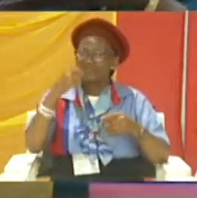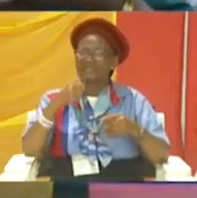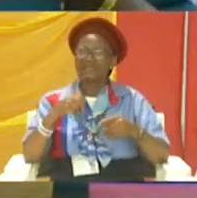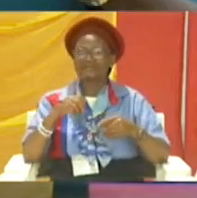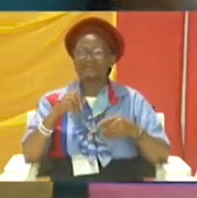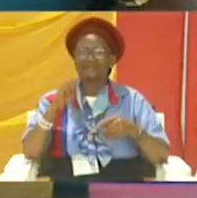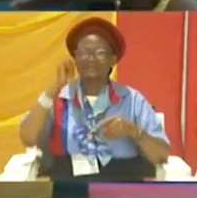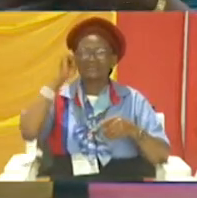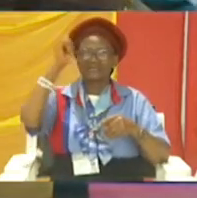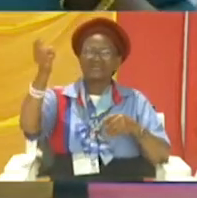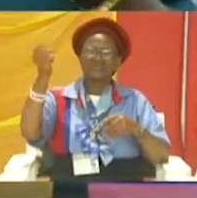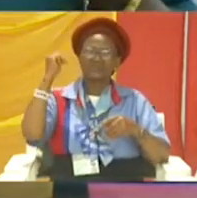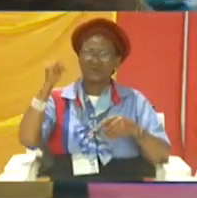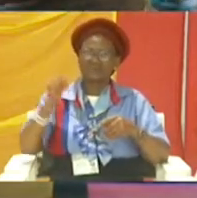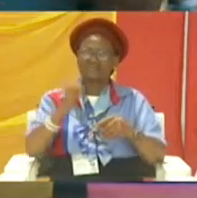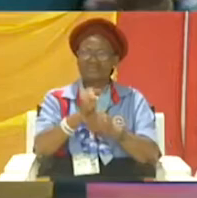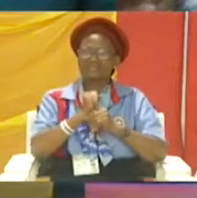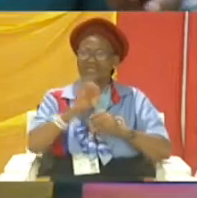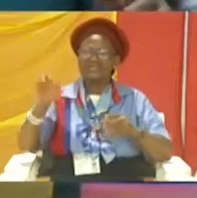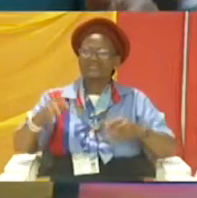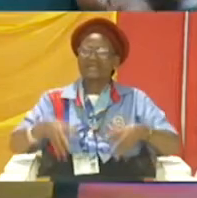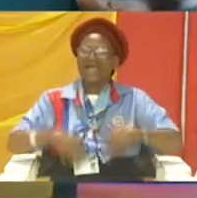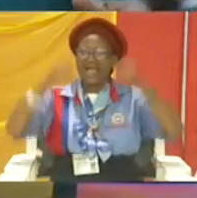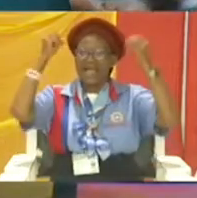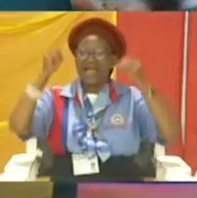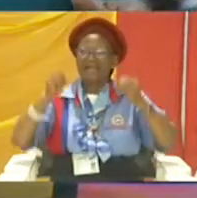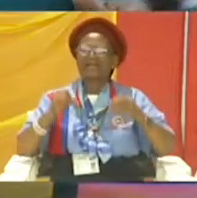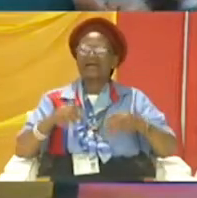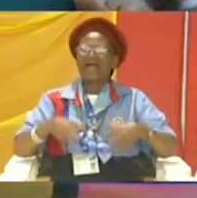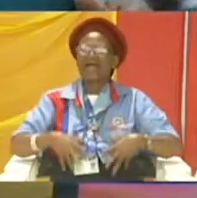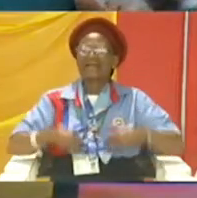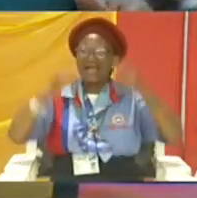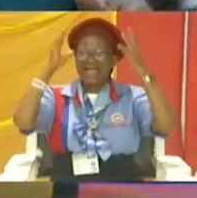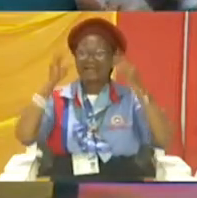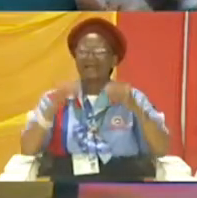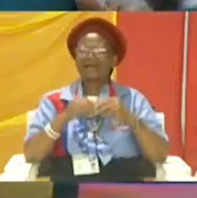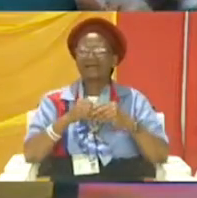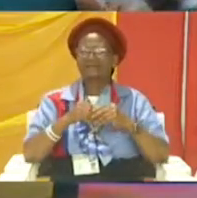and he was getting angrier and angrier,